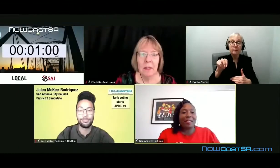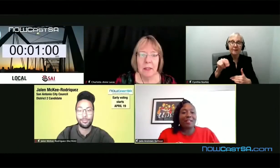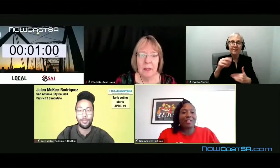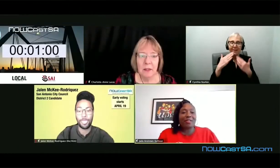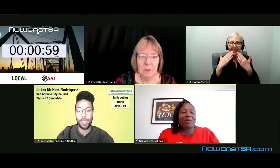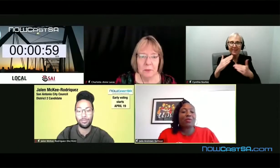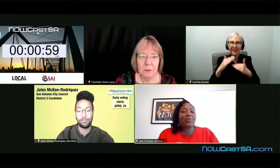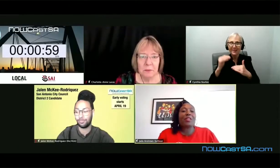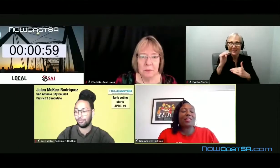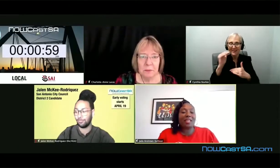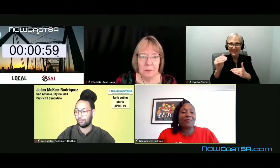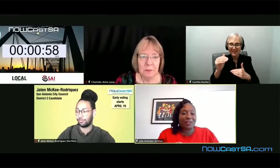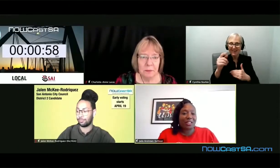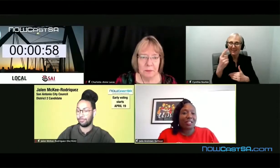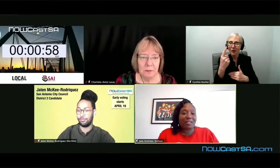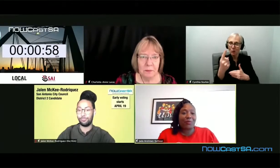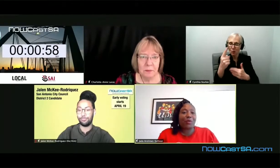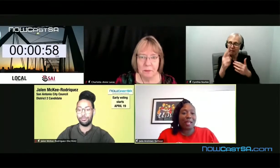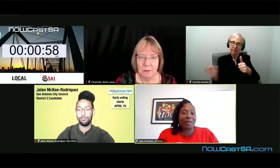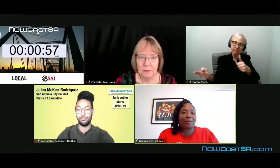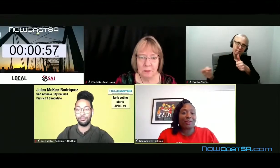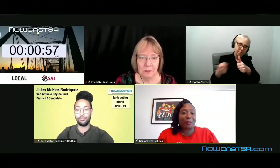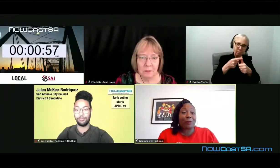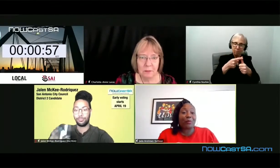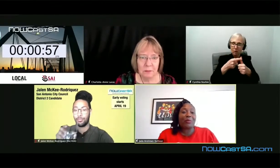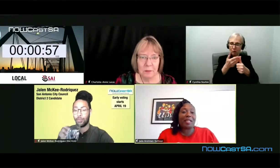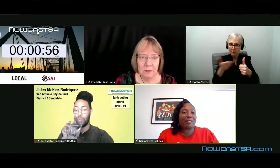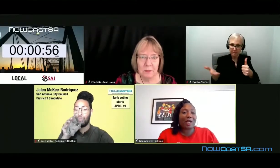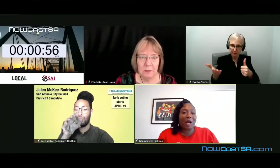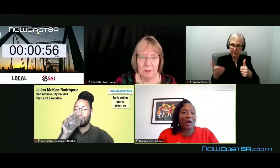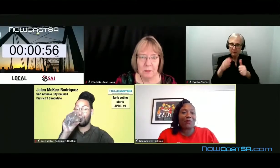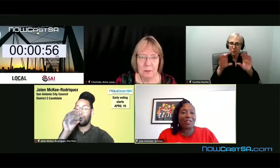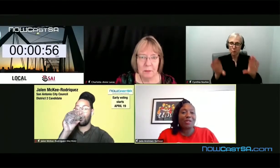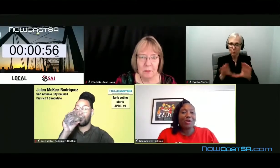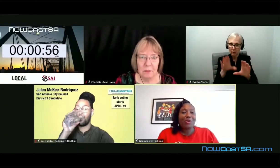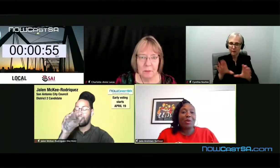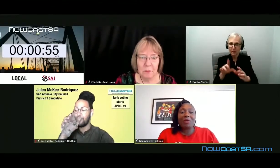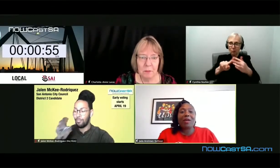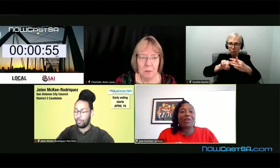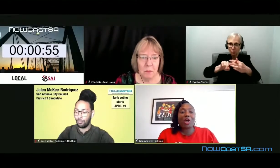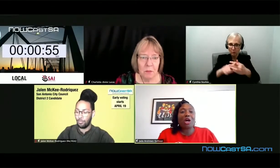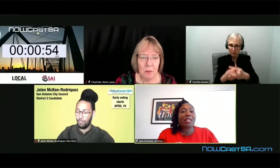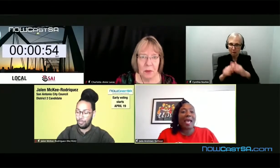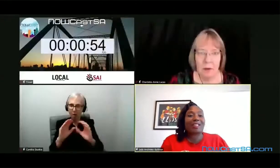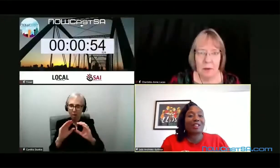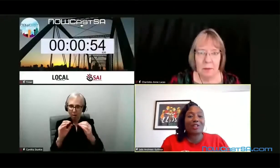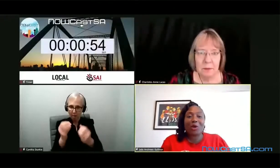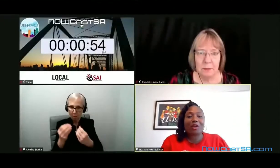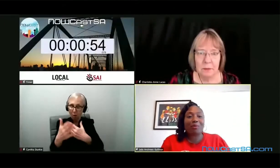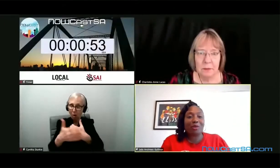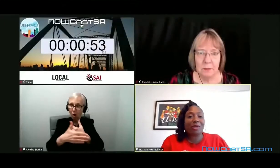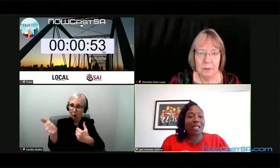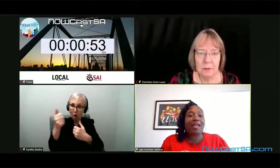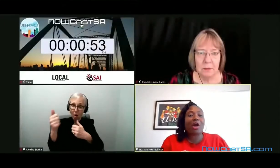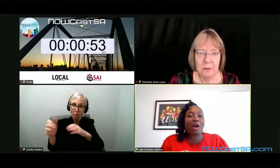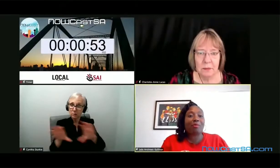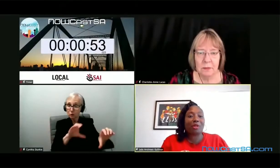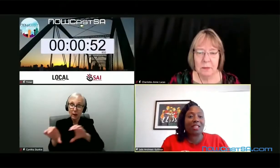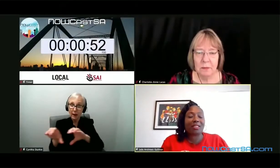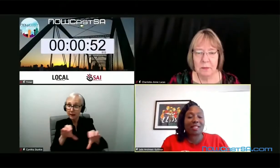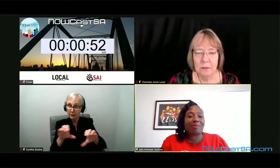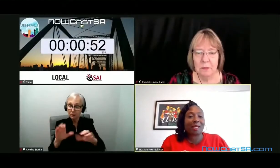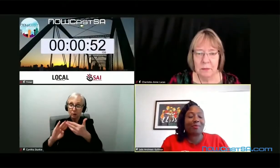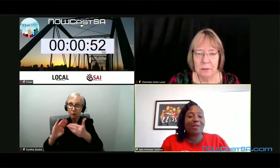Thank you so much. That was one of the first things that we were able to do when we came into office. We put out the call to action to our community and